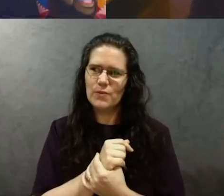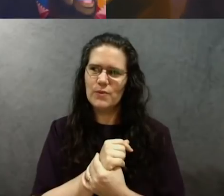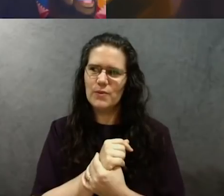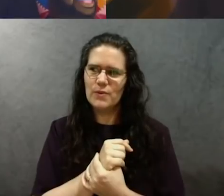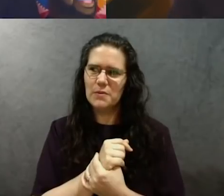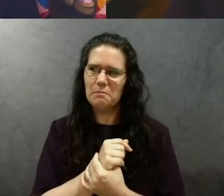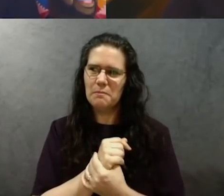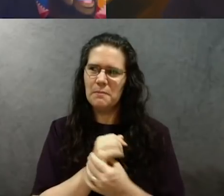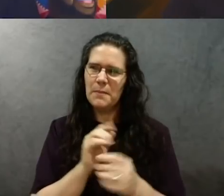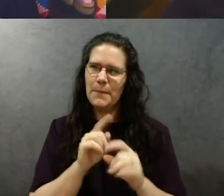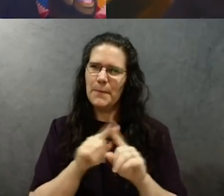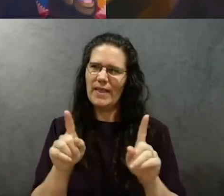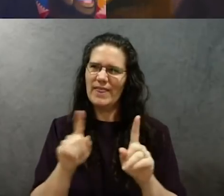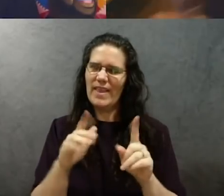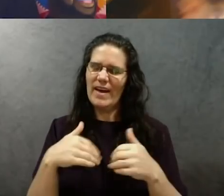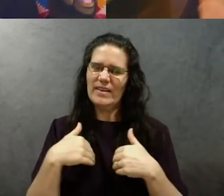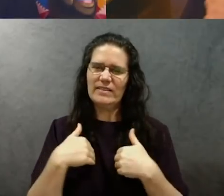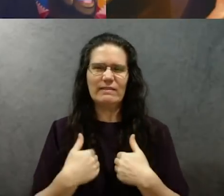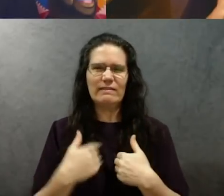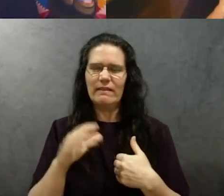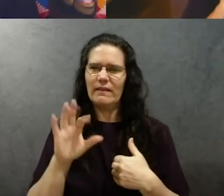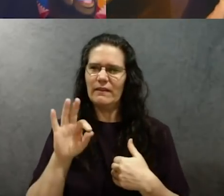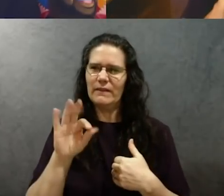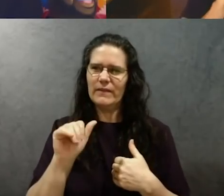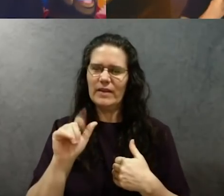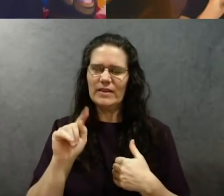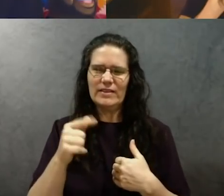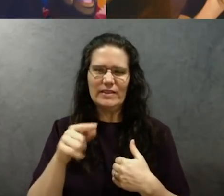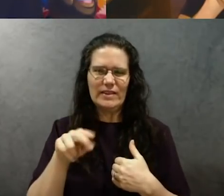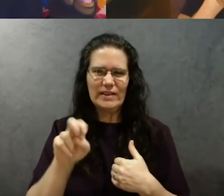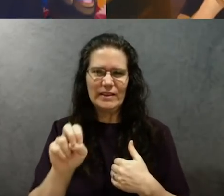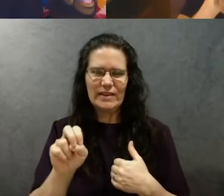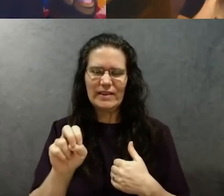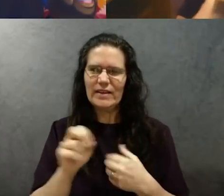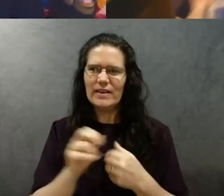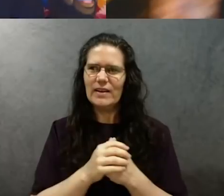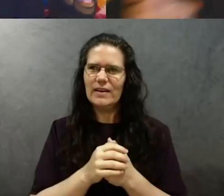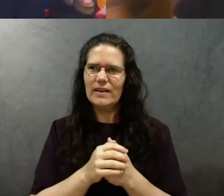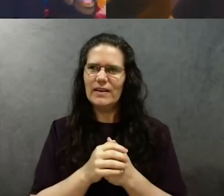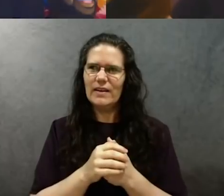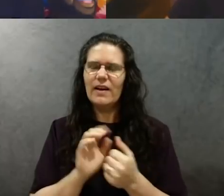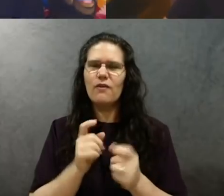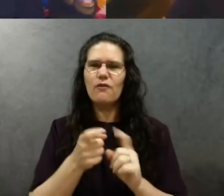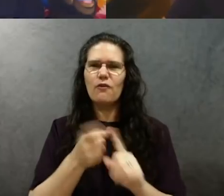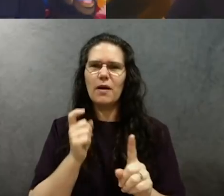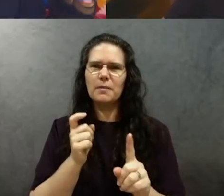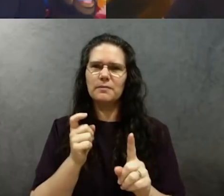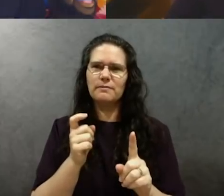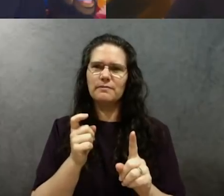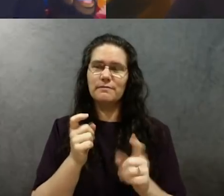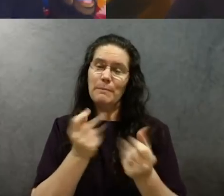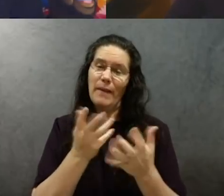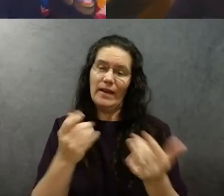But I think the fatigue comes from the way in which I, like many of us, and probably yourself as well,